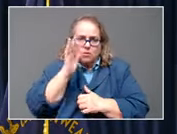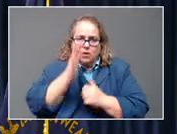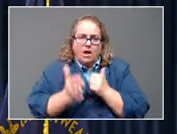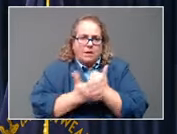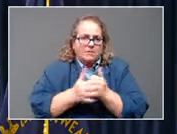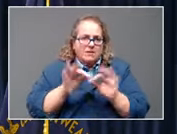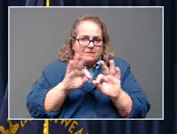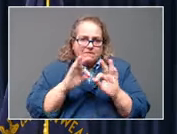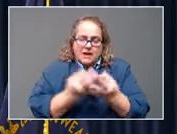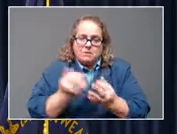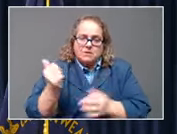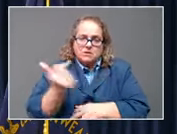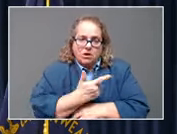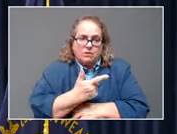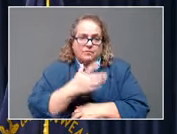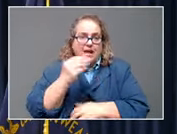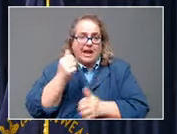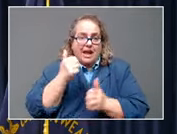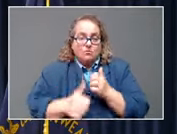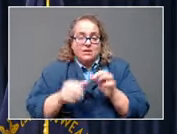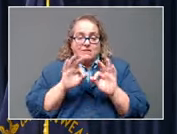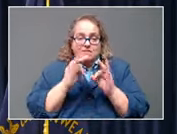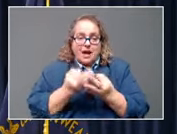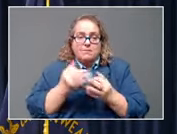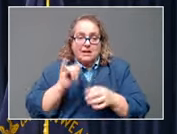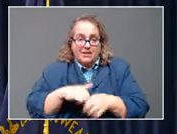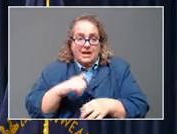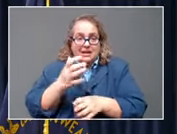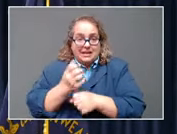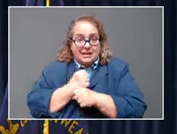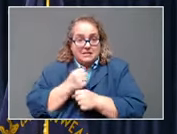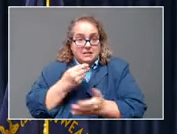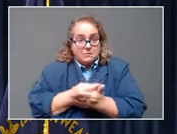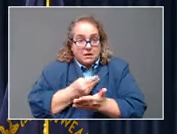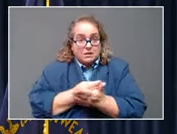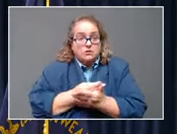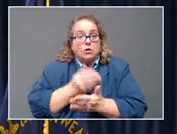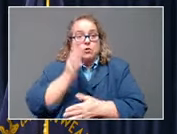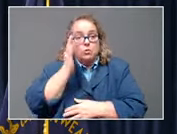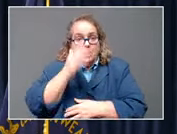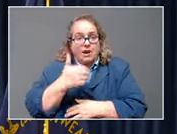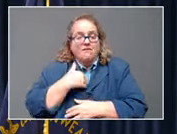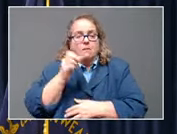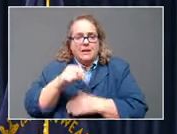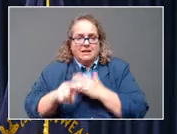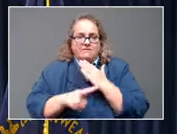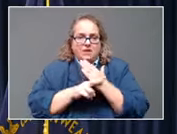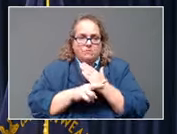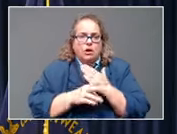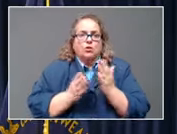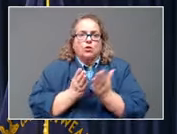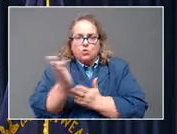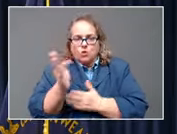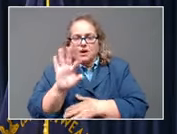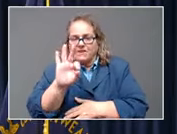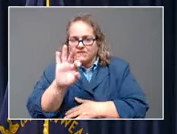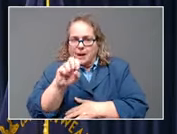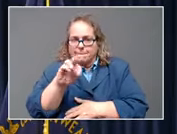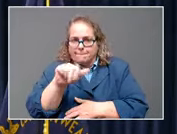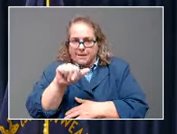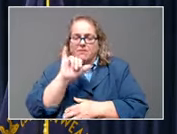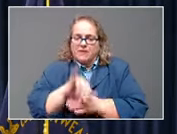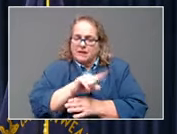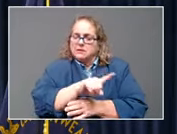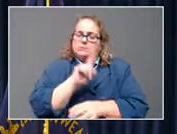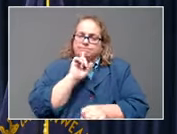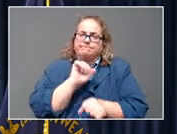and every single family that gets these dollars will have been verified through FEMA that they did sustain